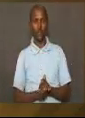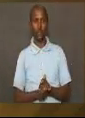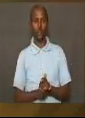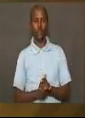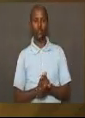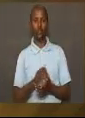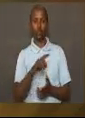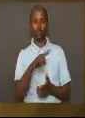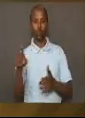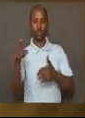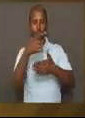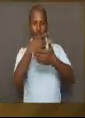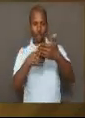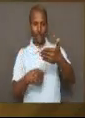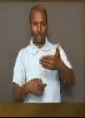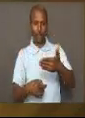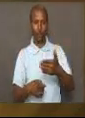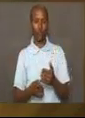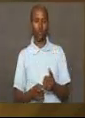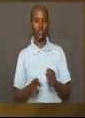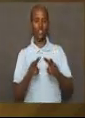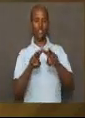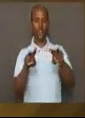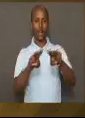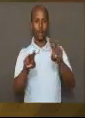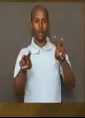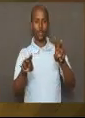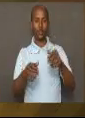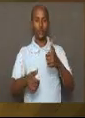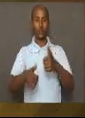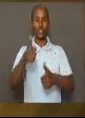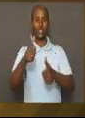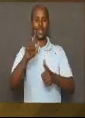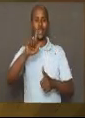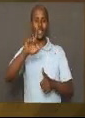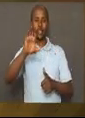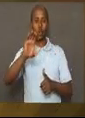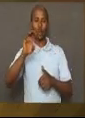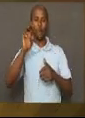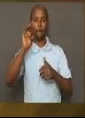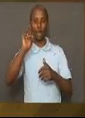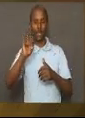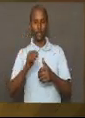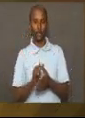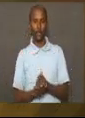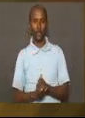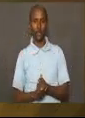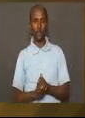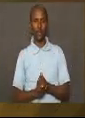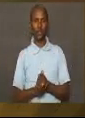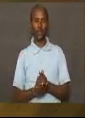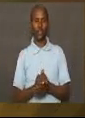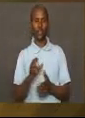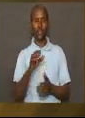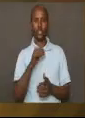for those values of the variable for which the least common multiplier